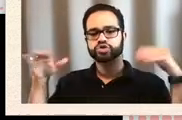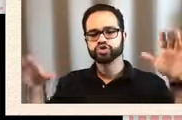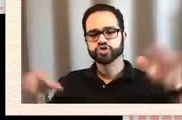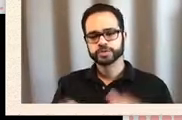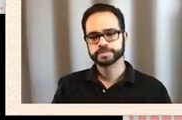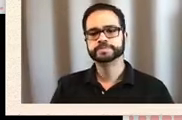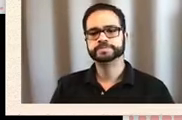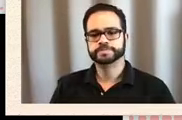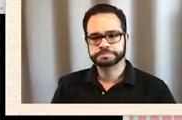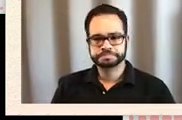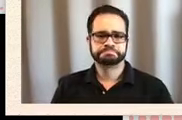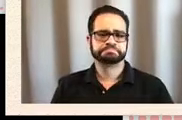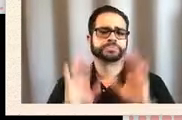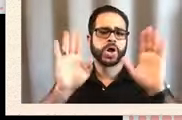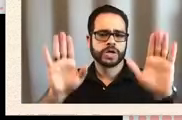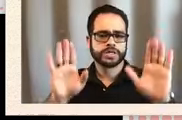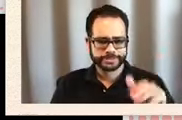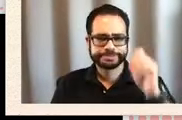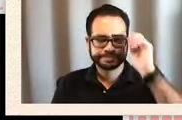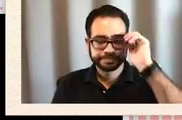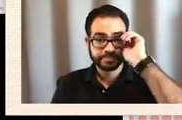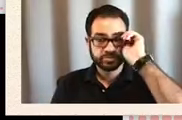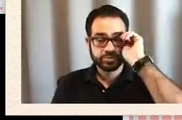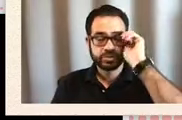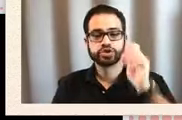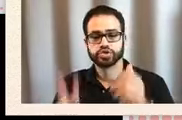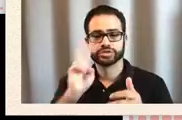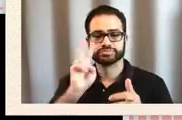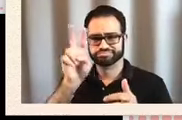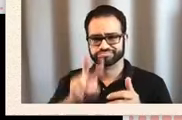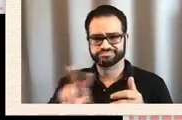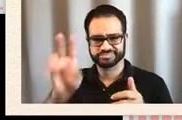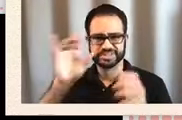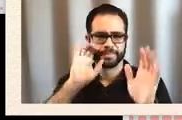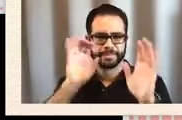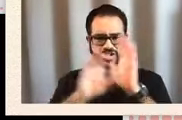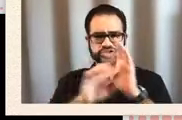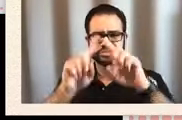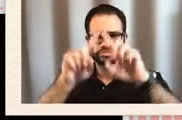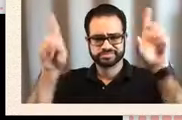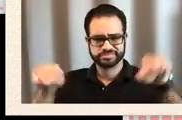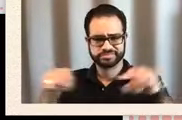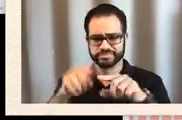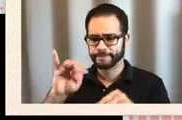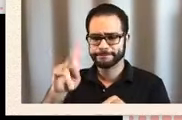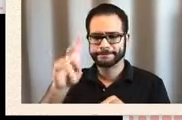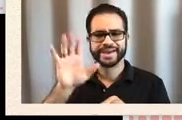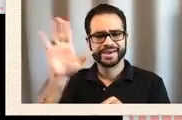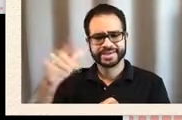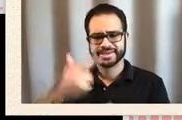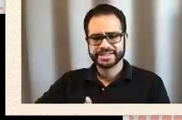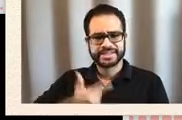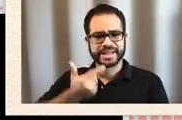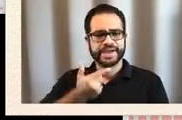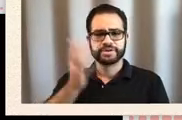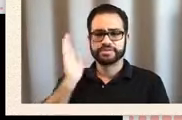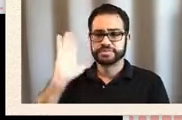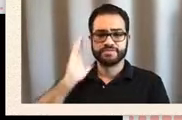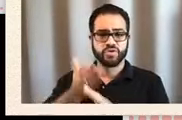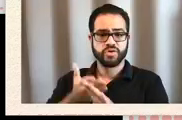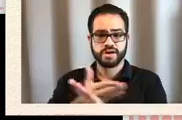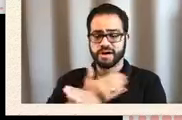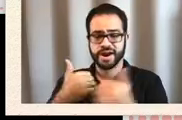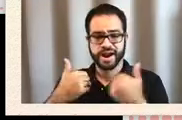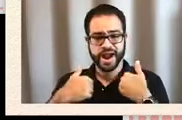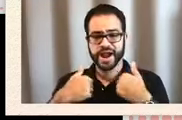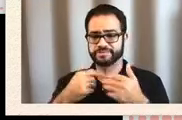Awesome. So just looking at this, right, this is a huge part of Mike's life, and he previously didn't have these 4